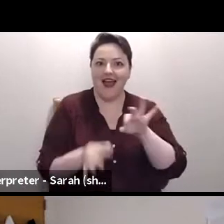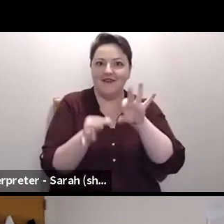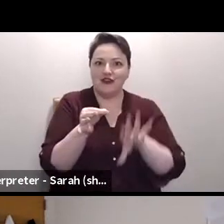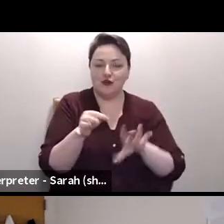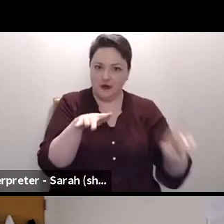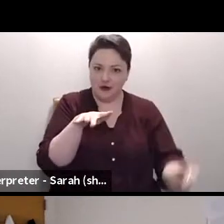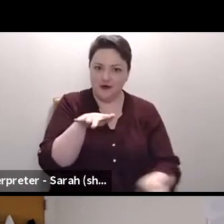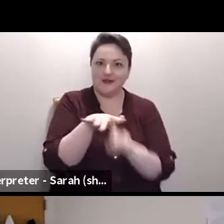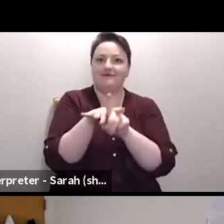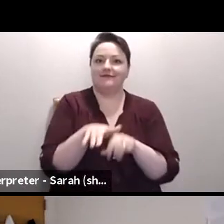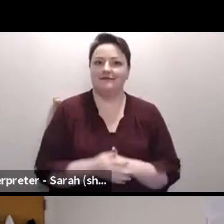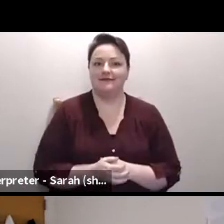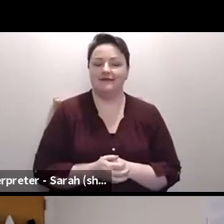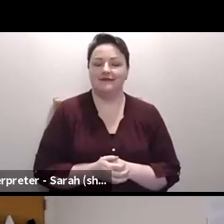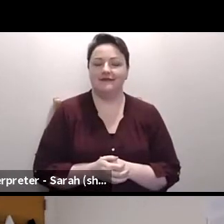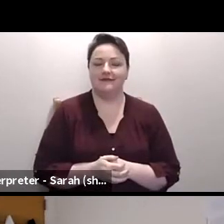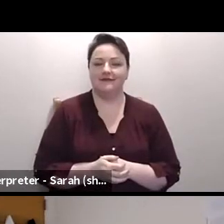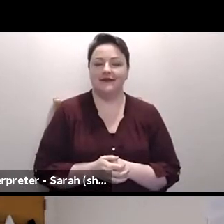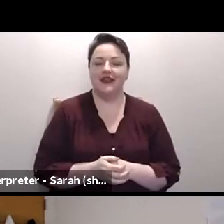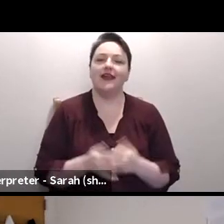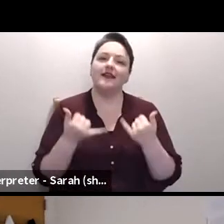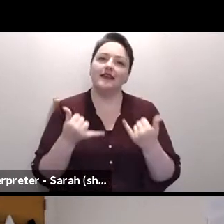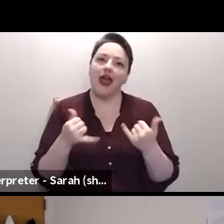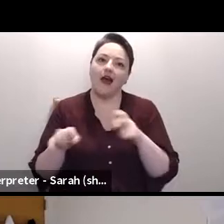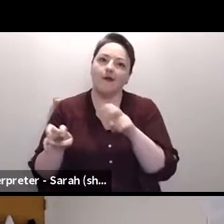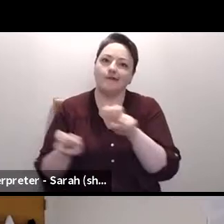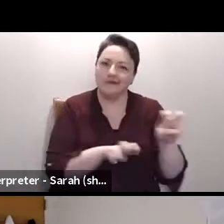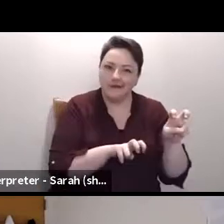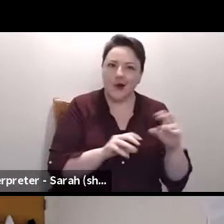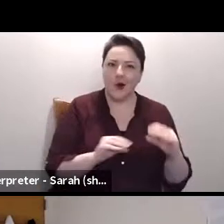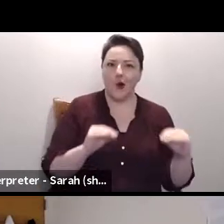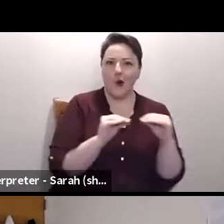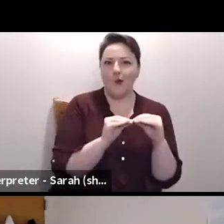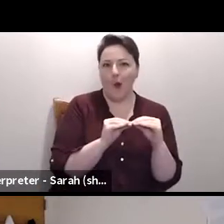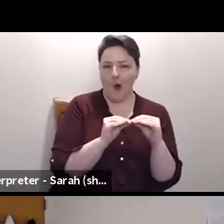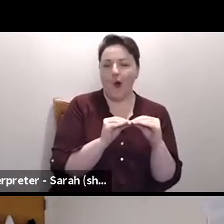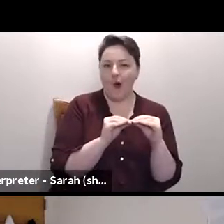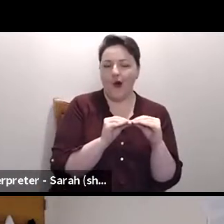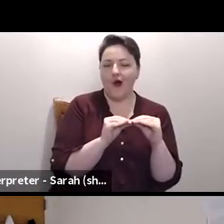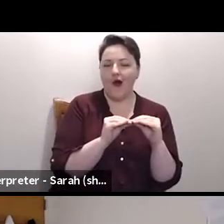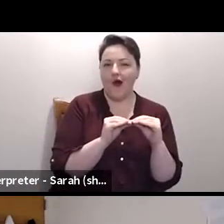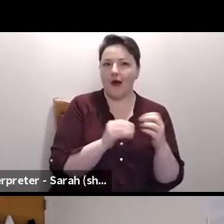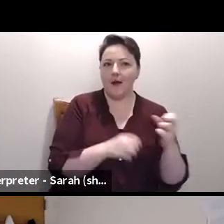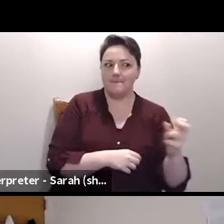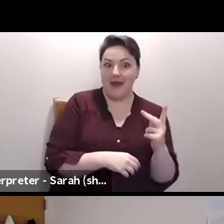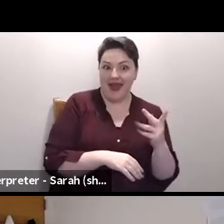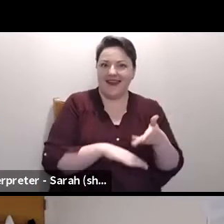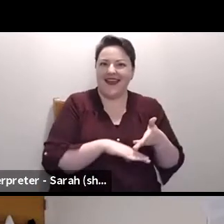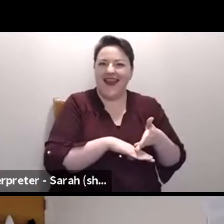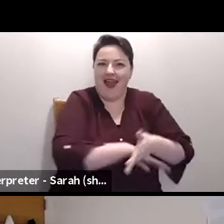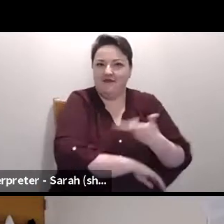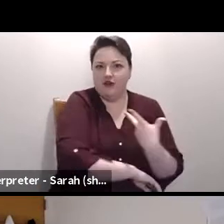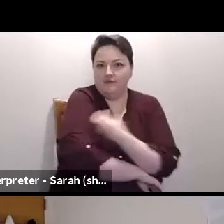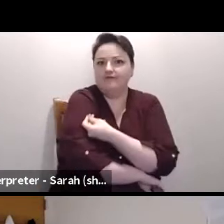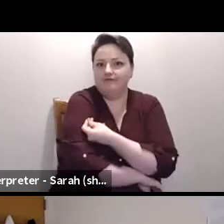interpreters. Now we're shifting back to allowing those interpreters to come back once they've been vaccinated.